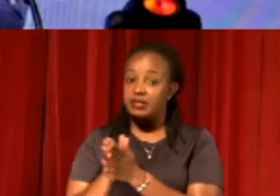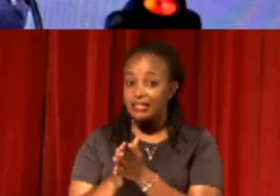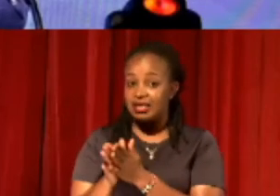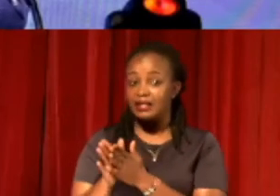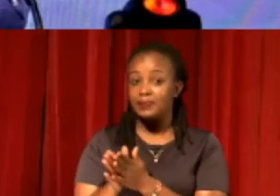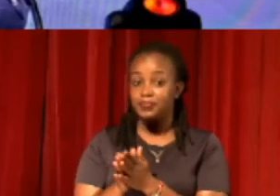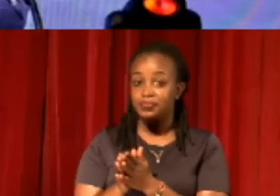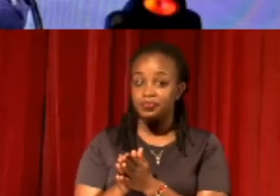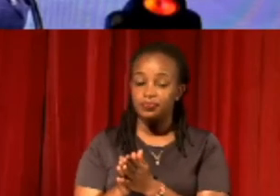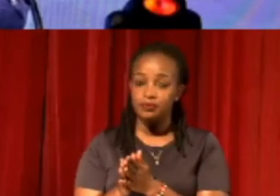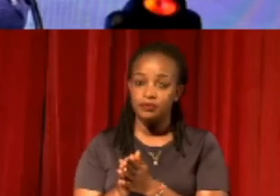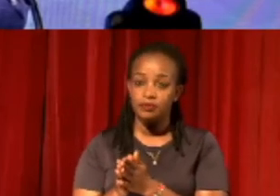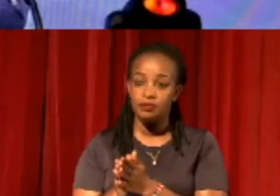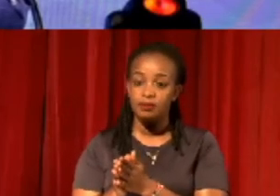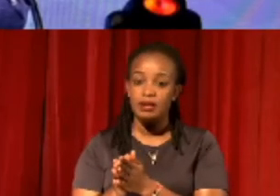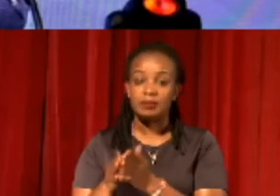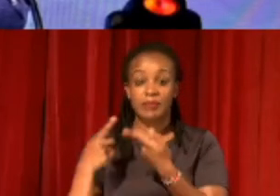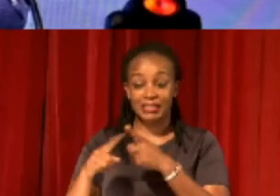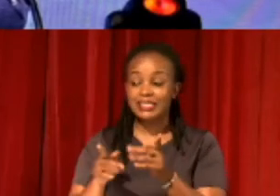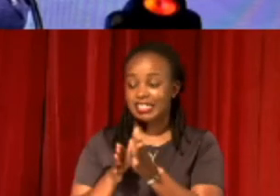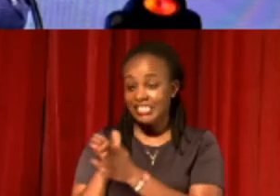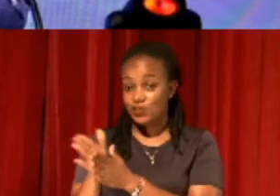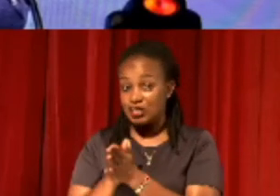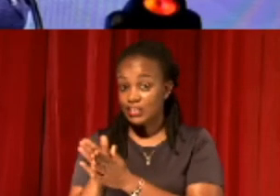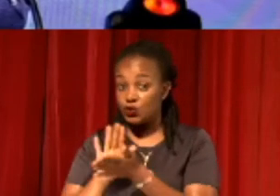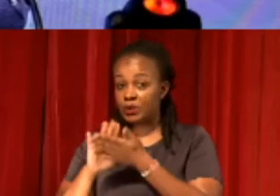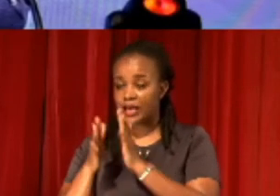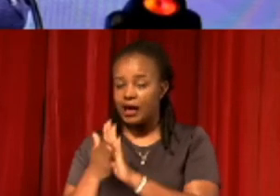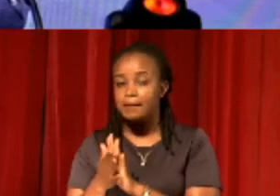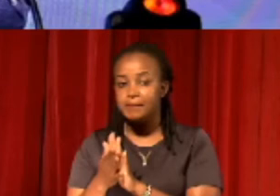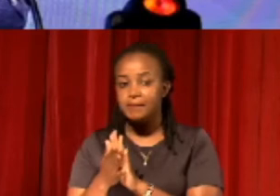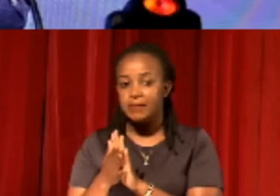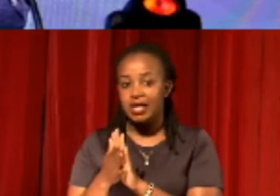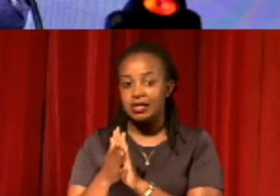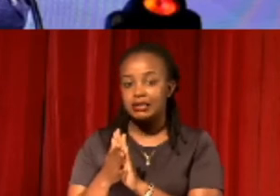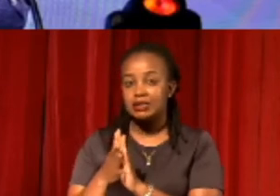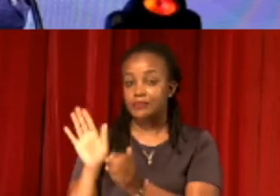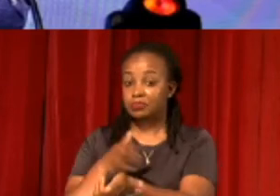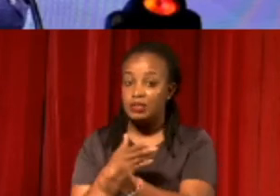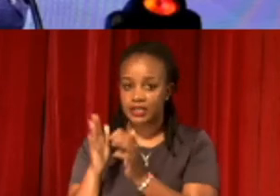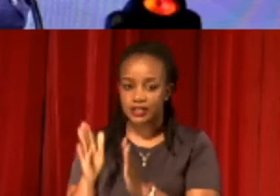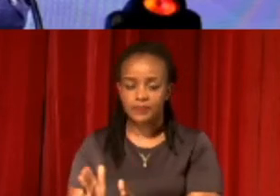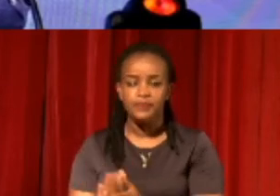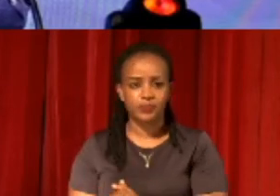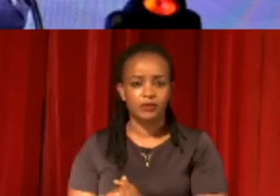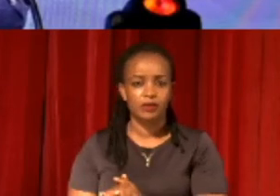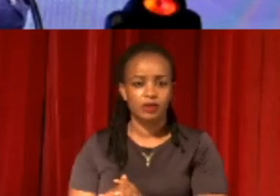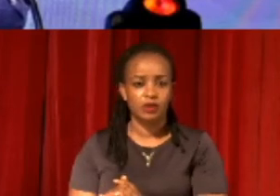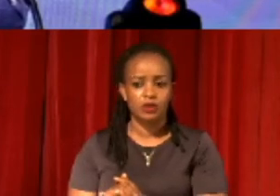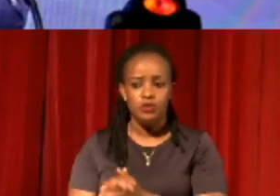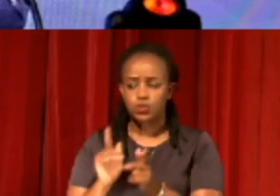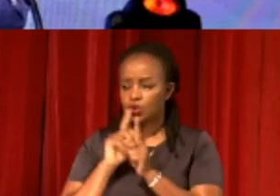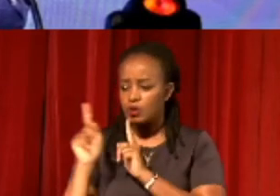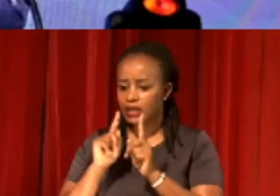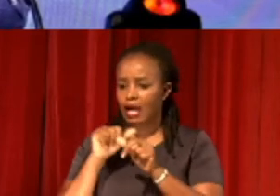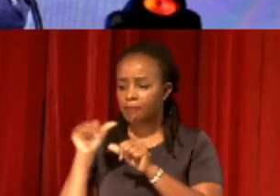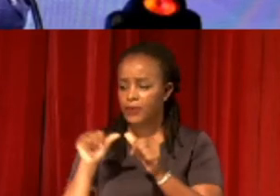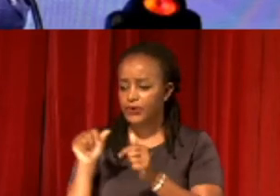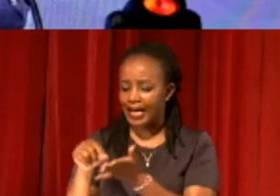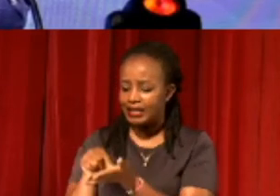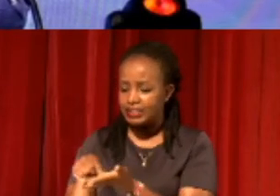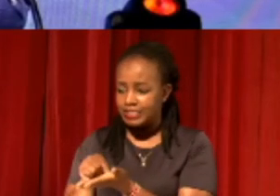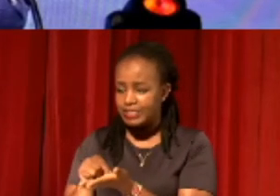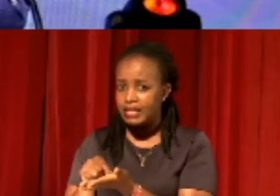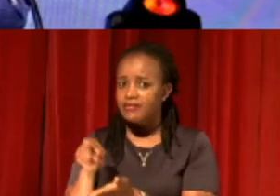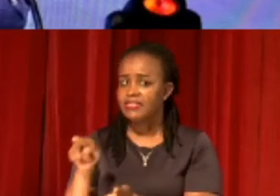great, but interesting to hear an artist's perspective, especially with the CMOs. Mm. Tell me, you mentioned a seed. Yes. You said that this